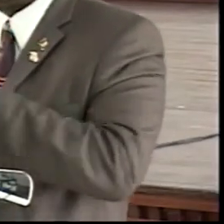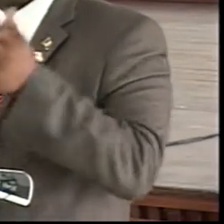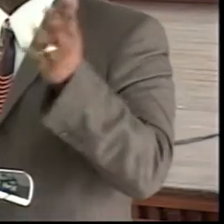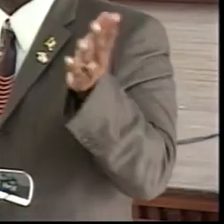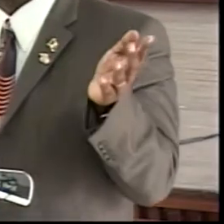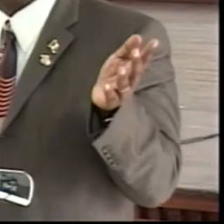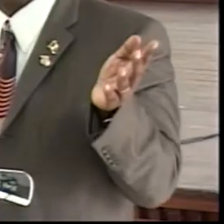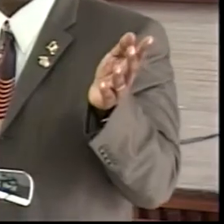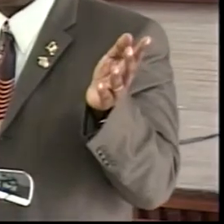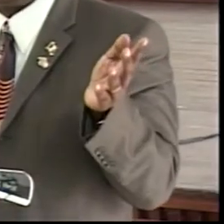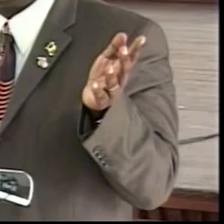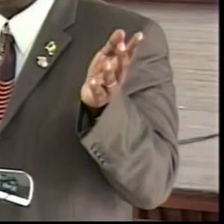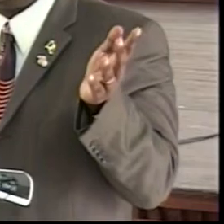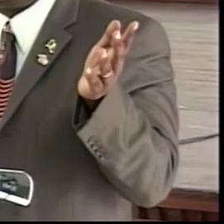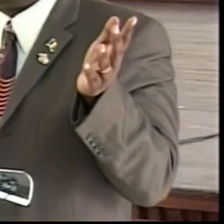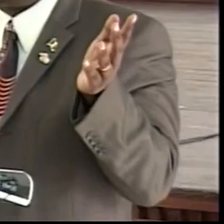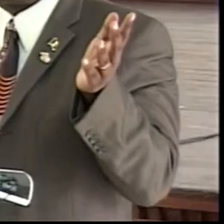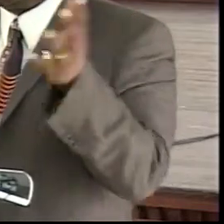time. That's double cost on the state.